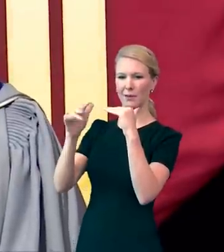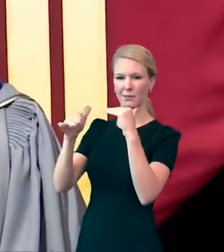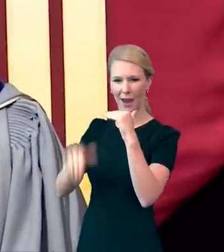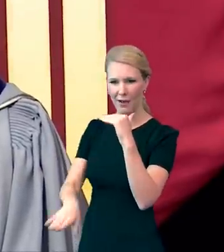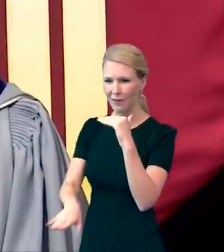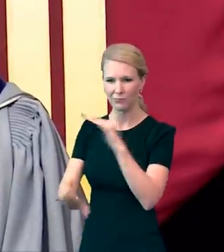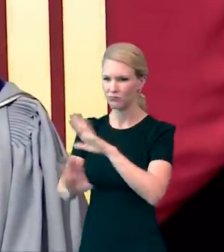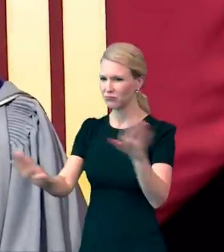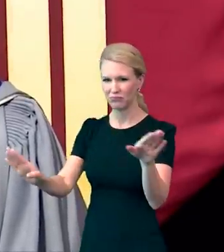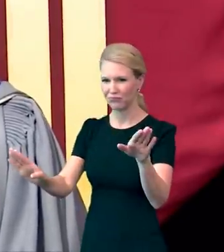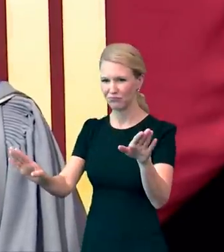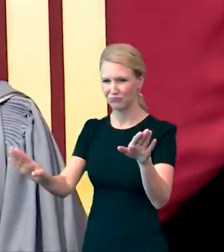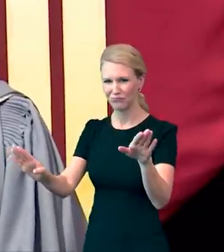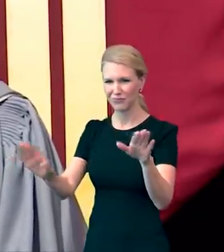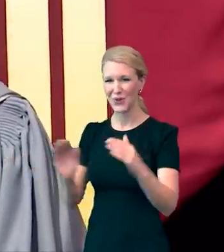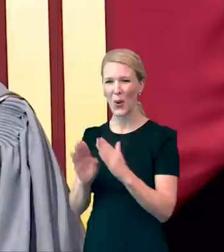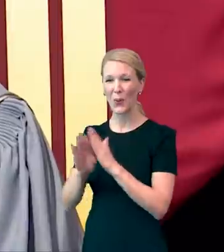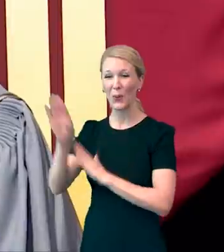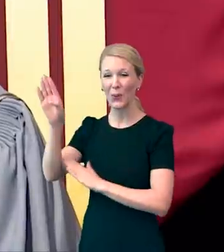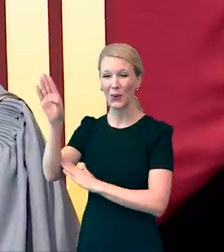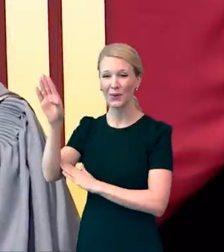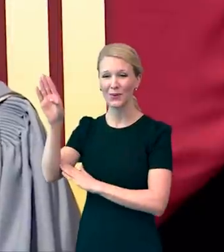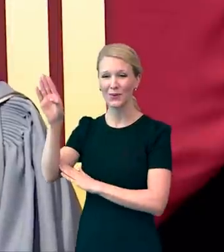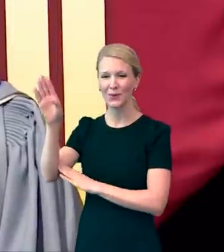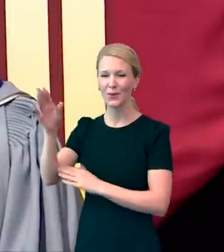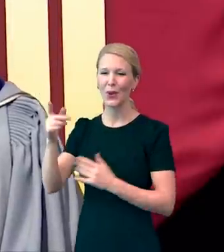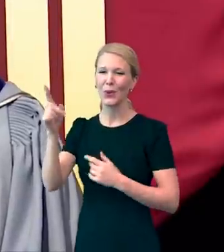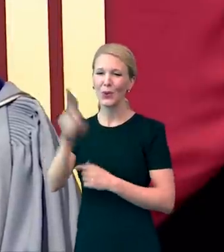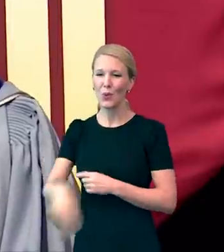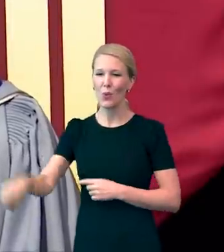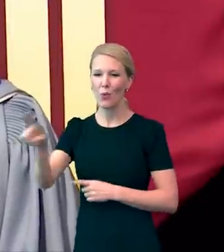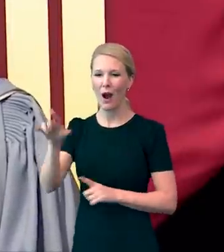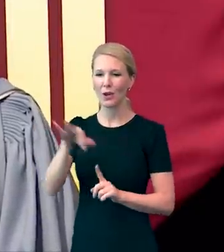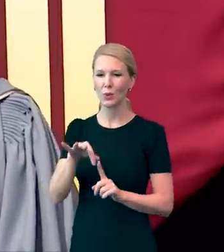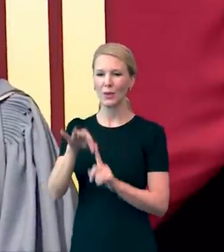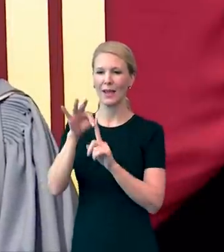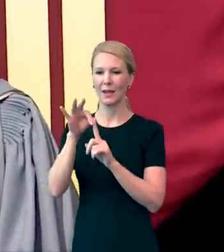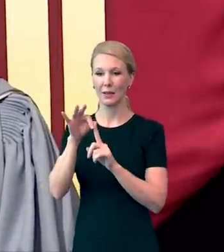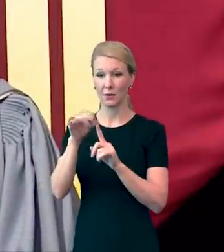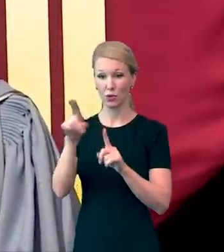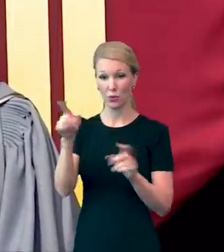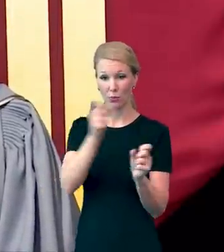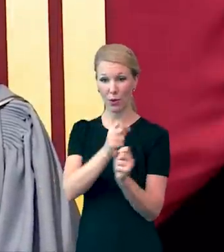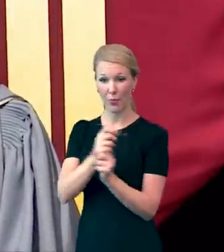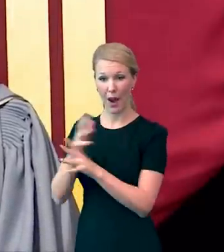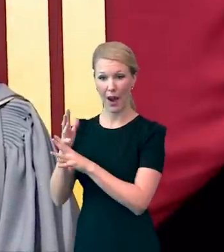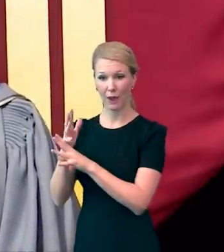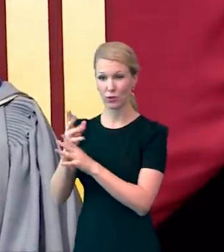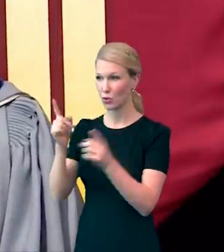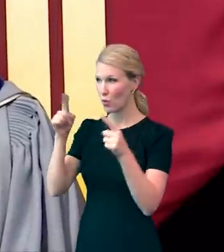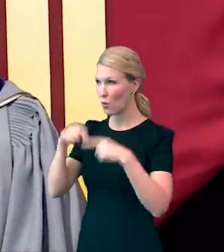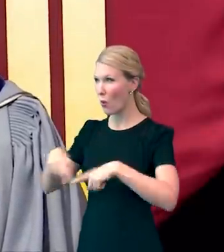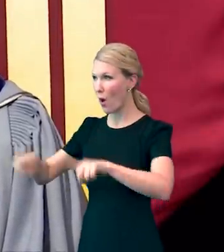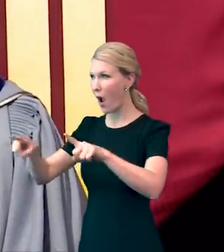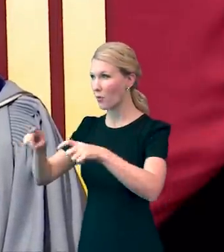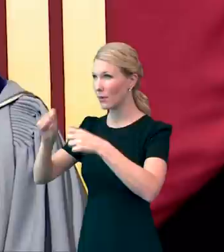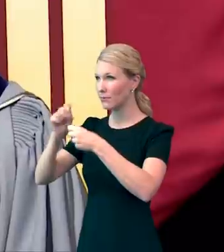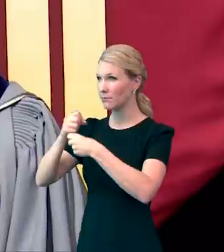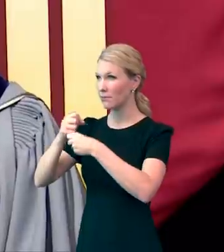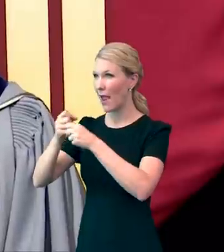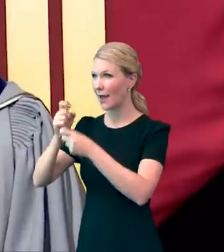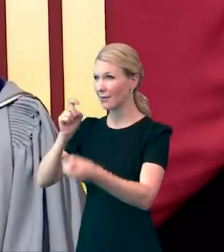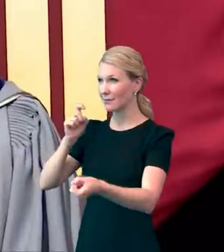the limit of what you can accomplish. As graduates of WSU's most multidisciplinary college, you are